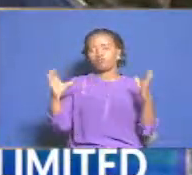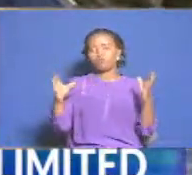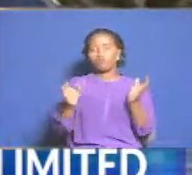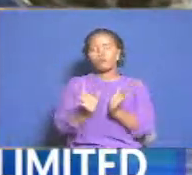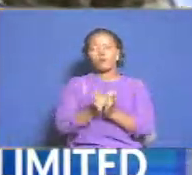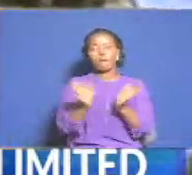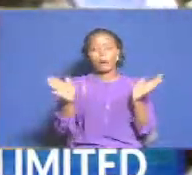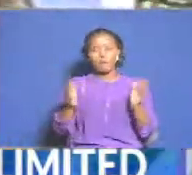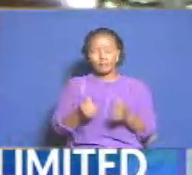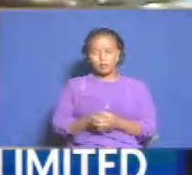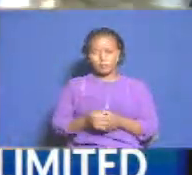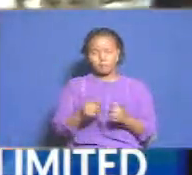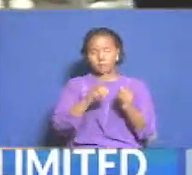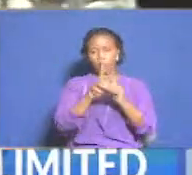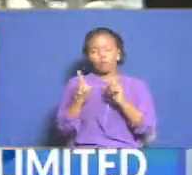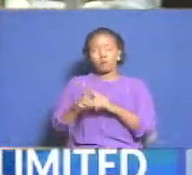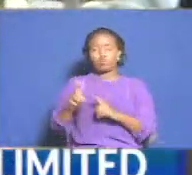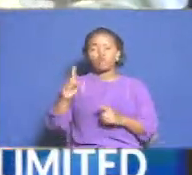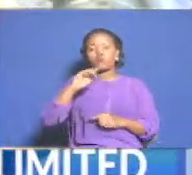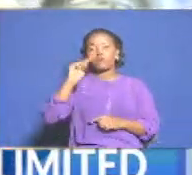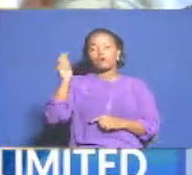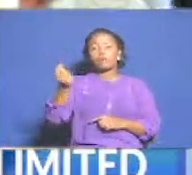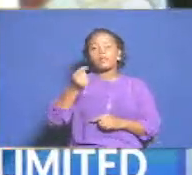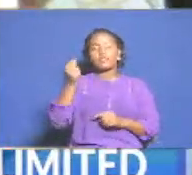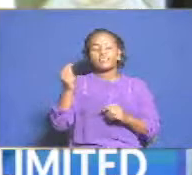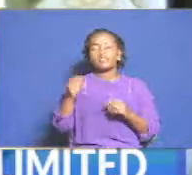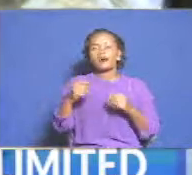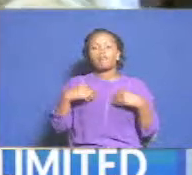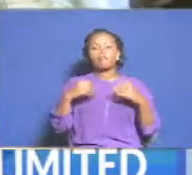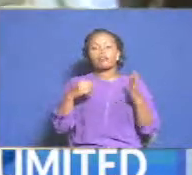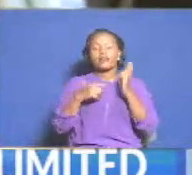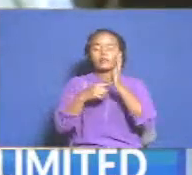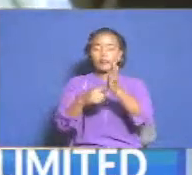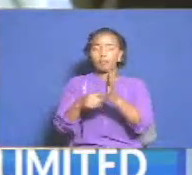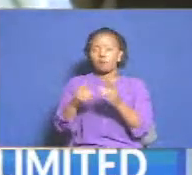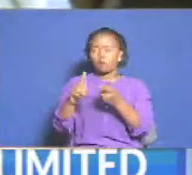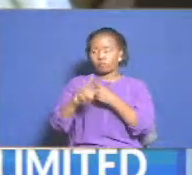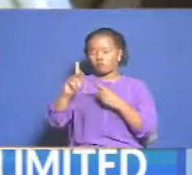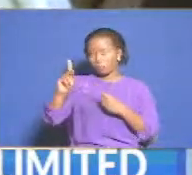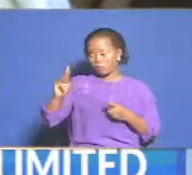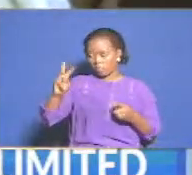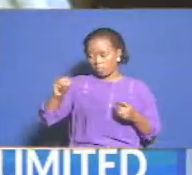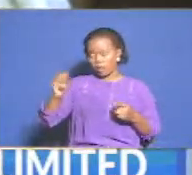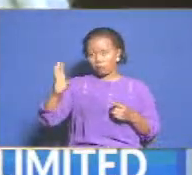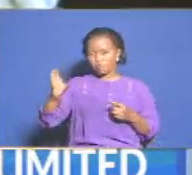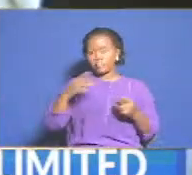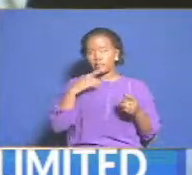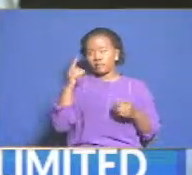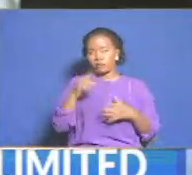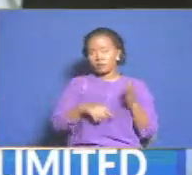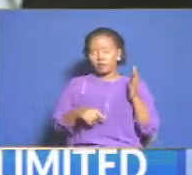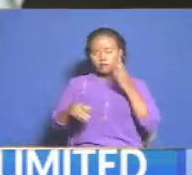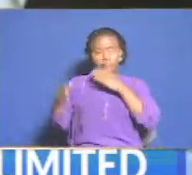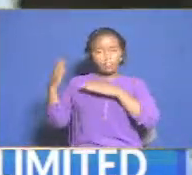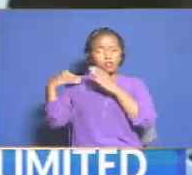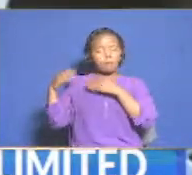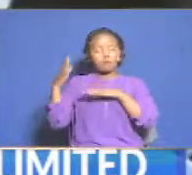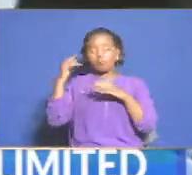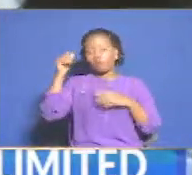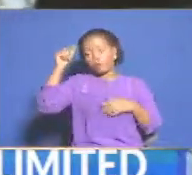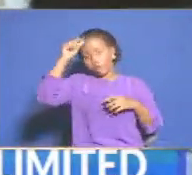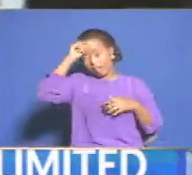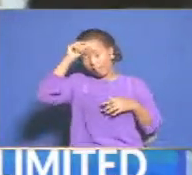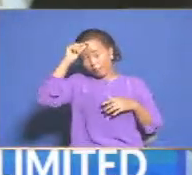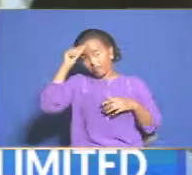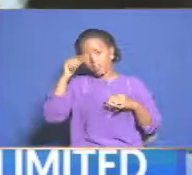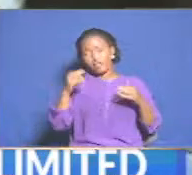The president has given the example of the Kenya Meat Commission, saying that previous administration